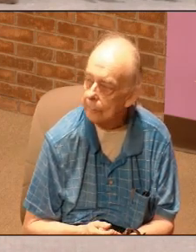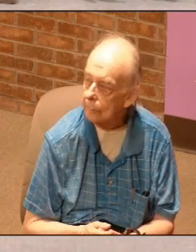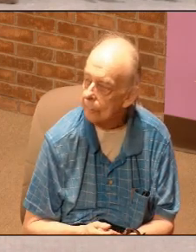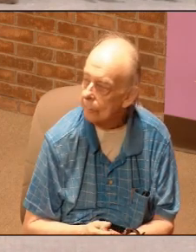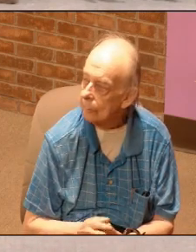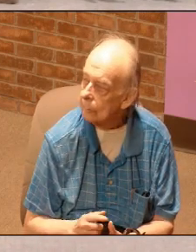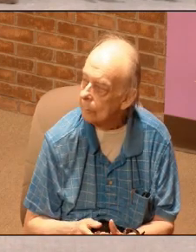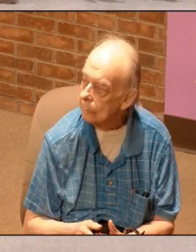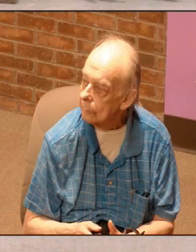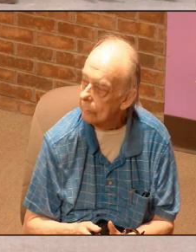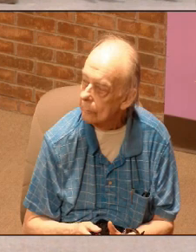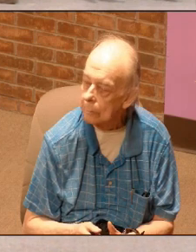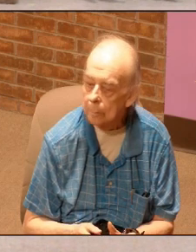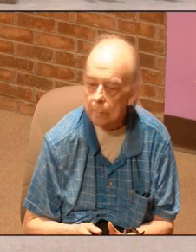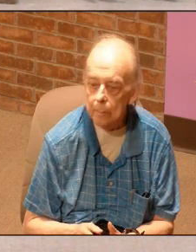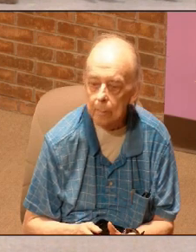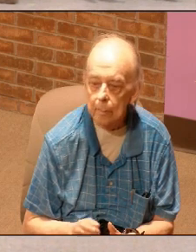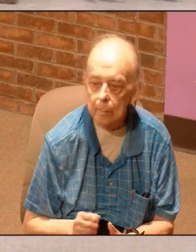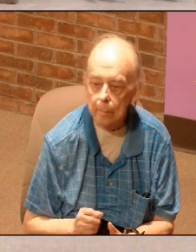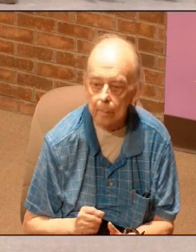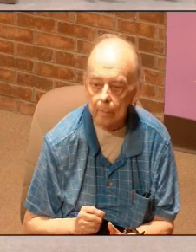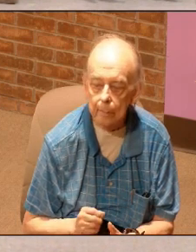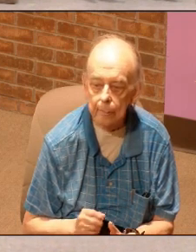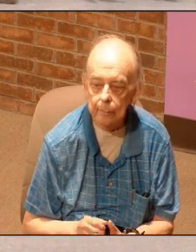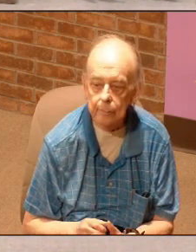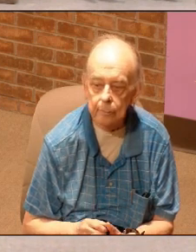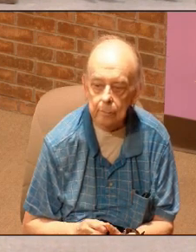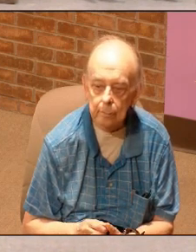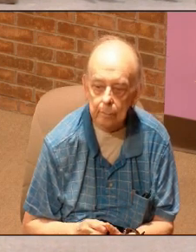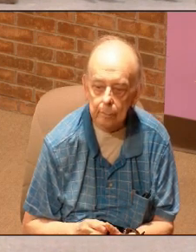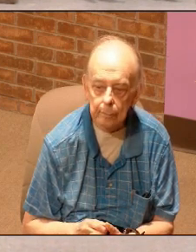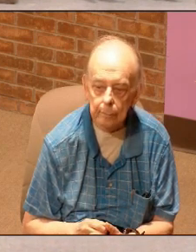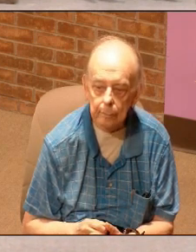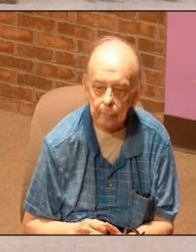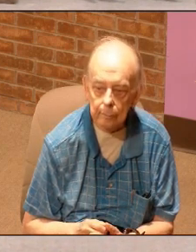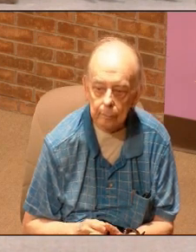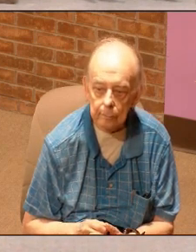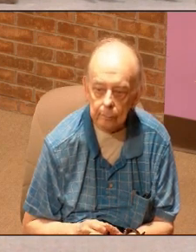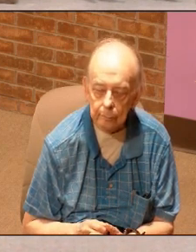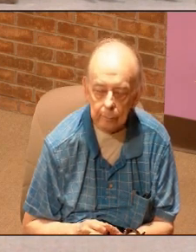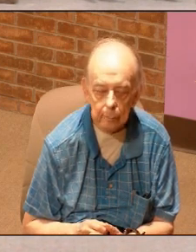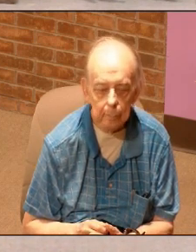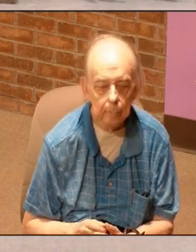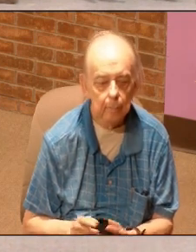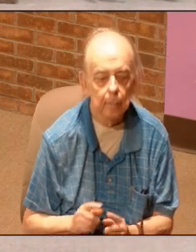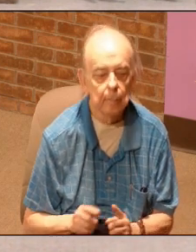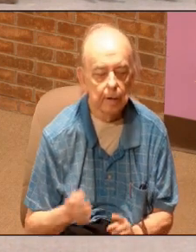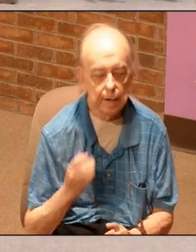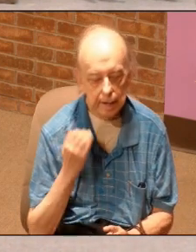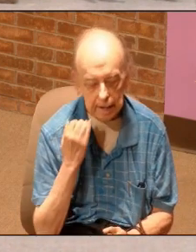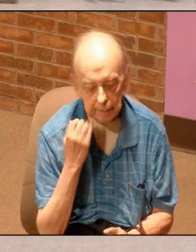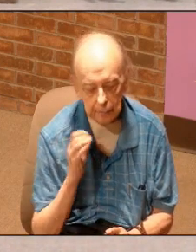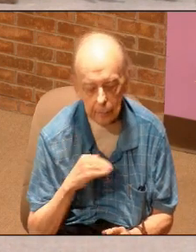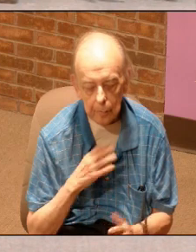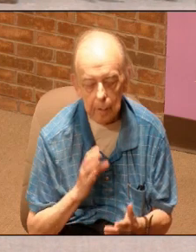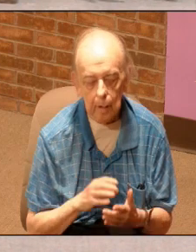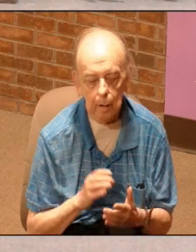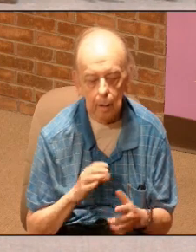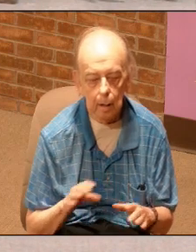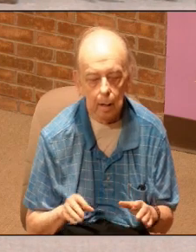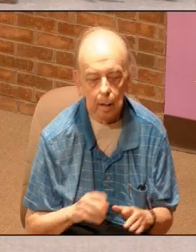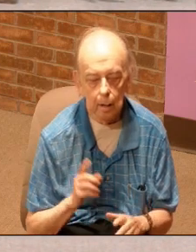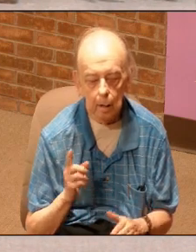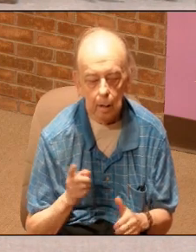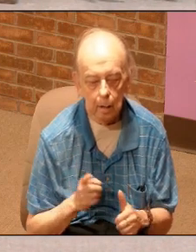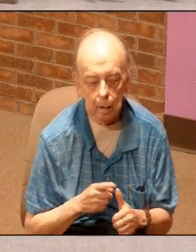And they would all still be intact, probably. Okay? But if we learn to do this